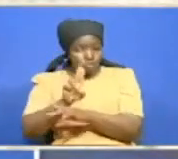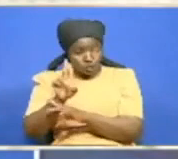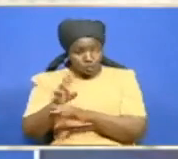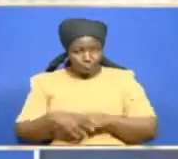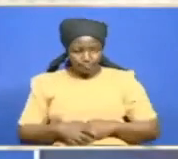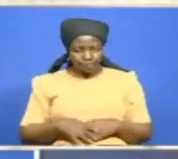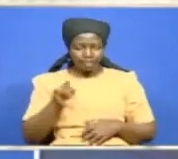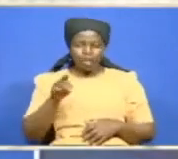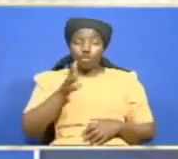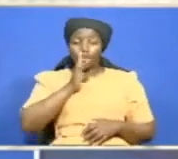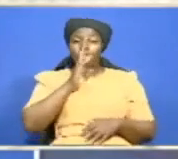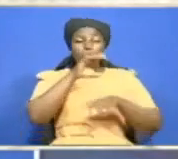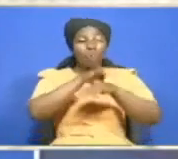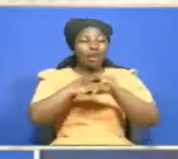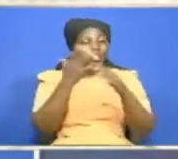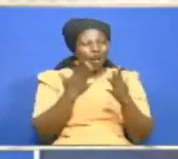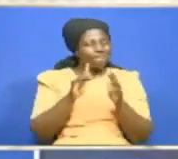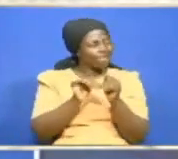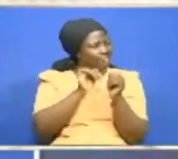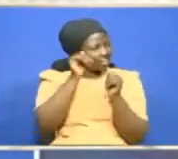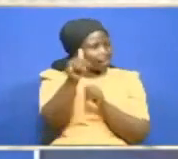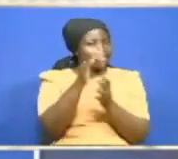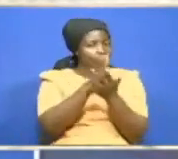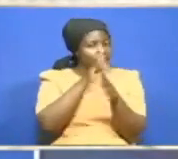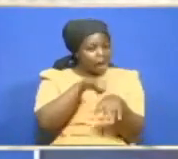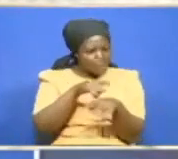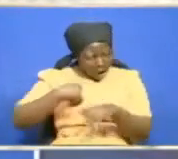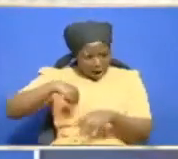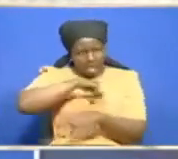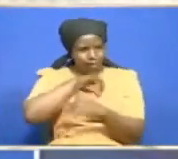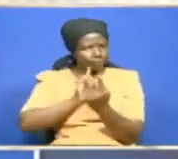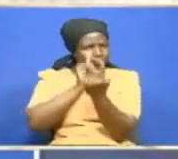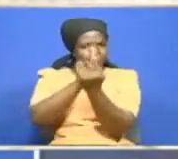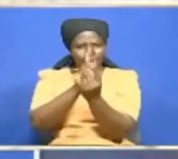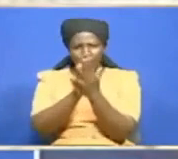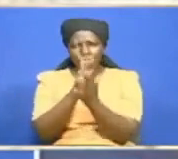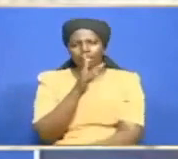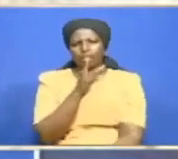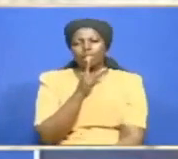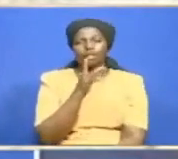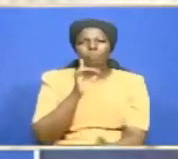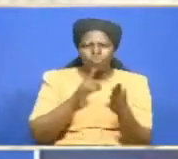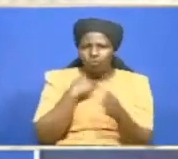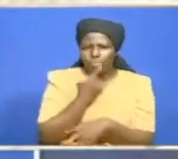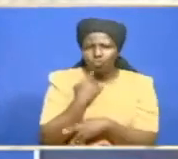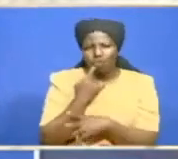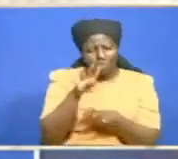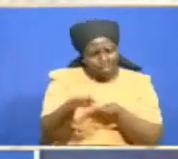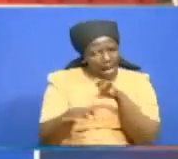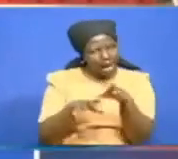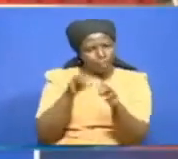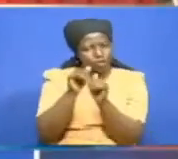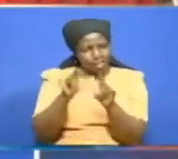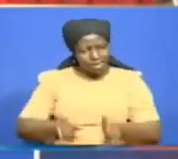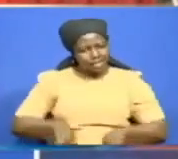tunapata kwa kuenda hiyo kilomita, saa ingine tunakutana na hii mnyama ya inakaa kwa maji,